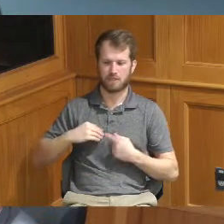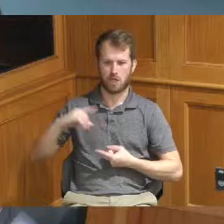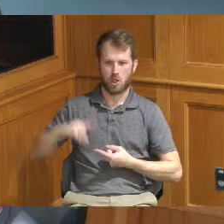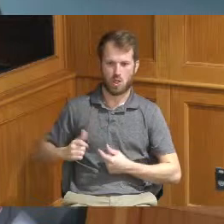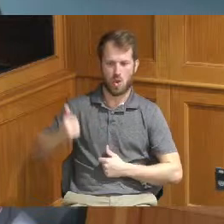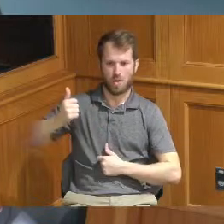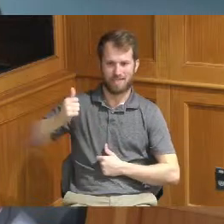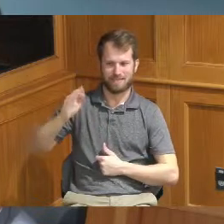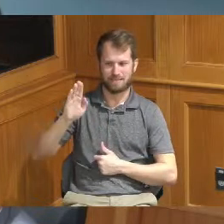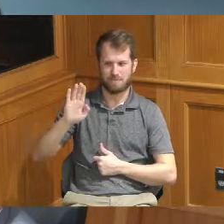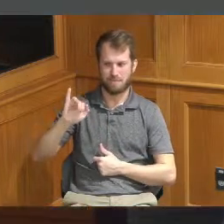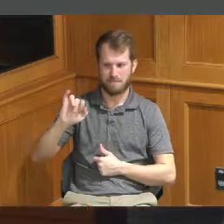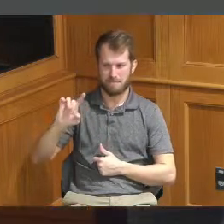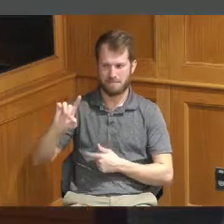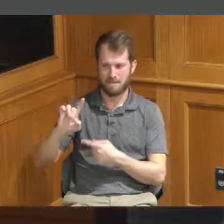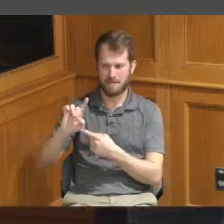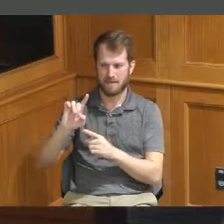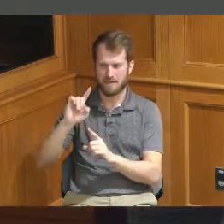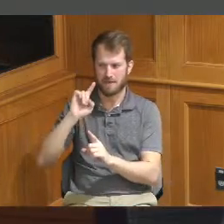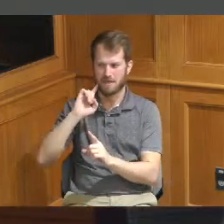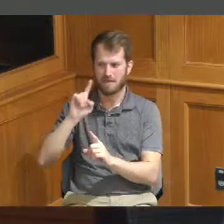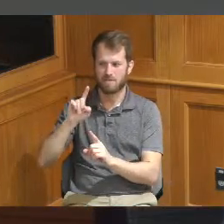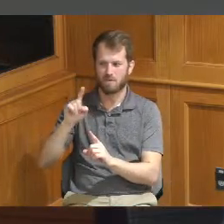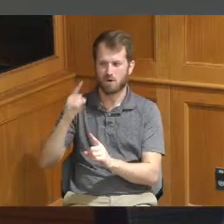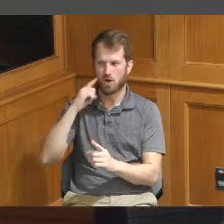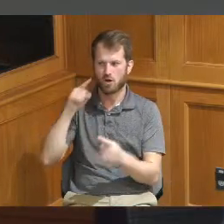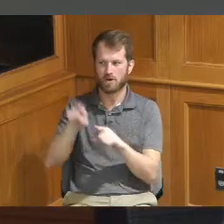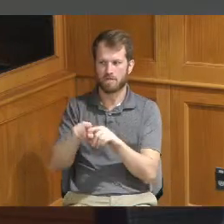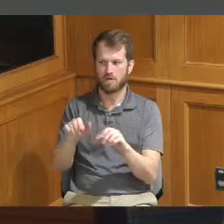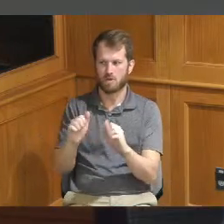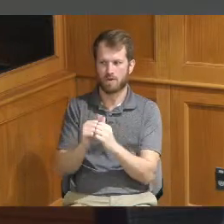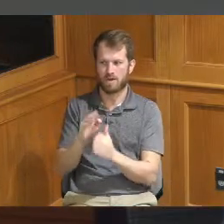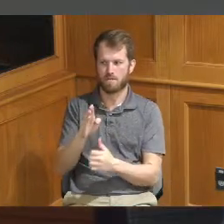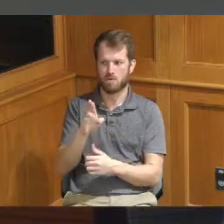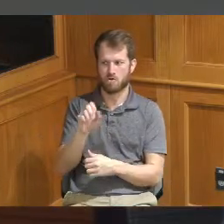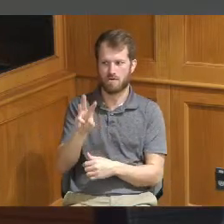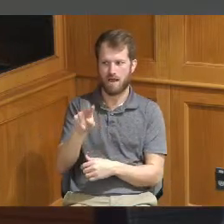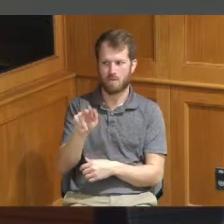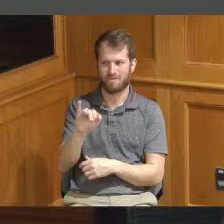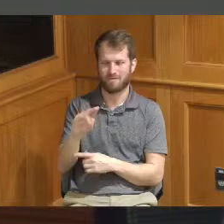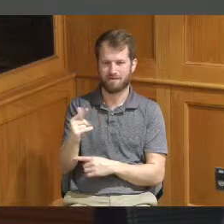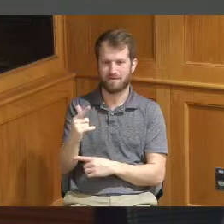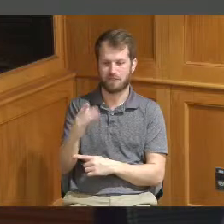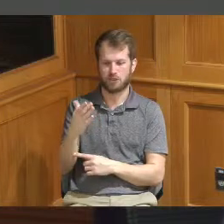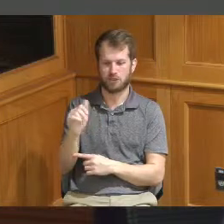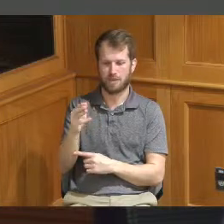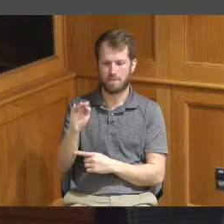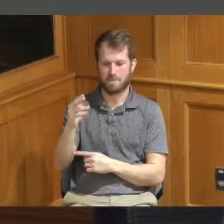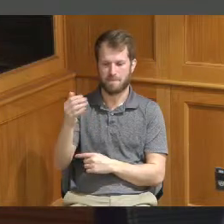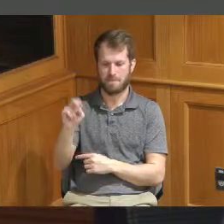ITB 132-23. This is an agreement with Browning Chapman LLC for